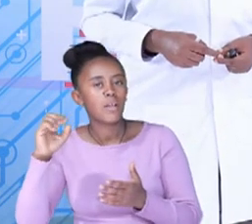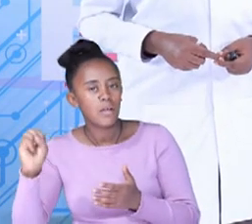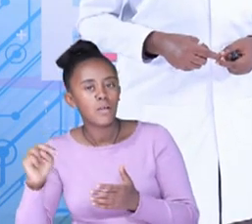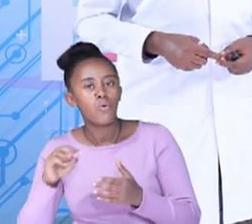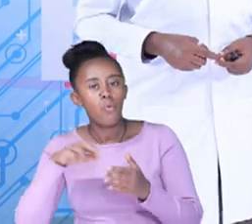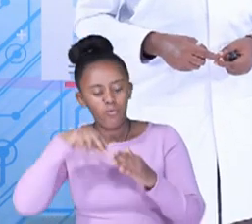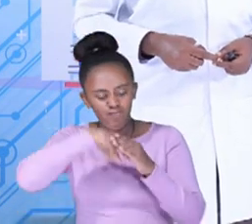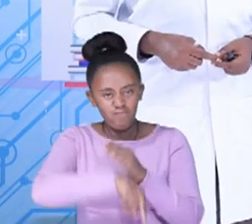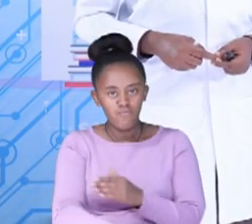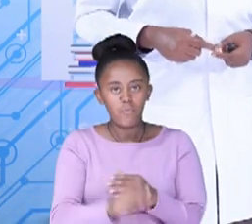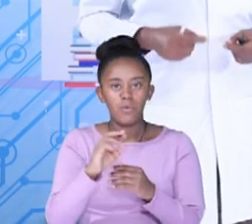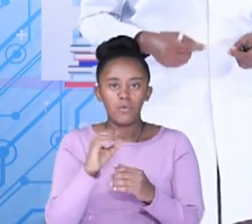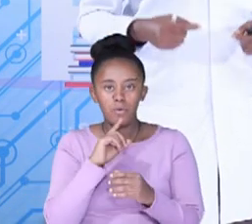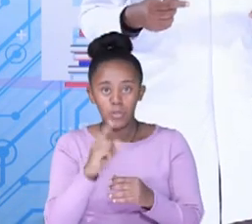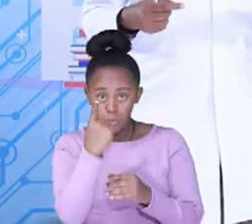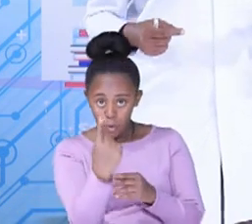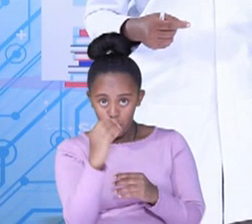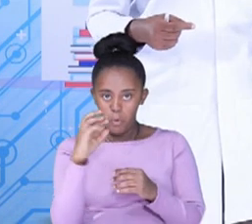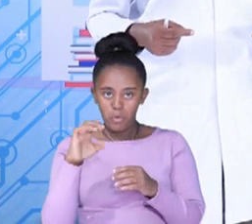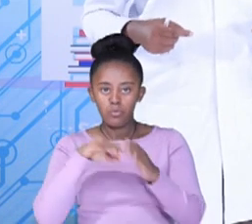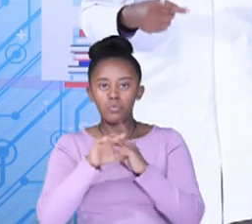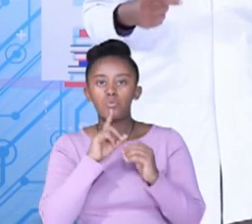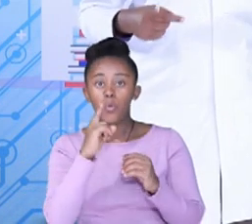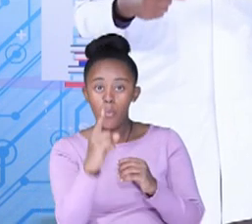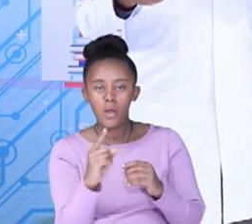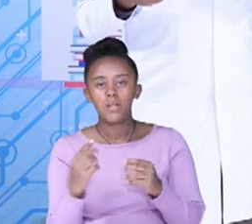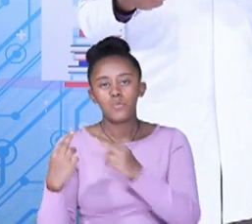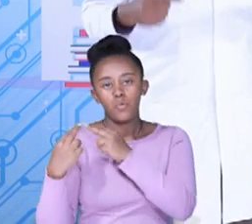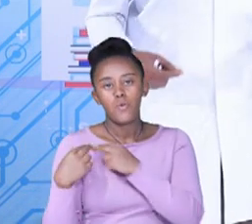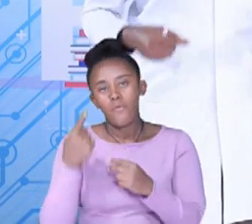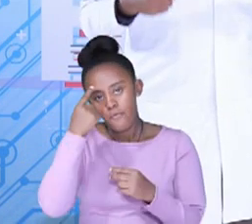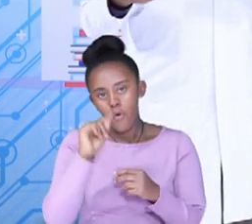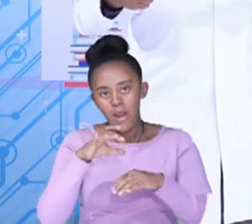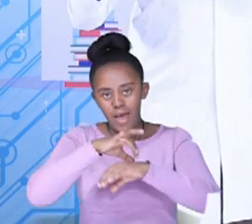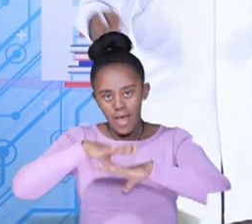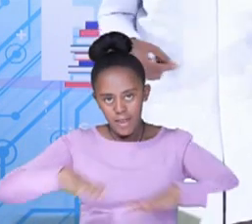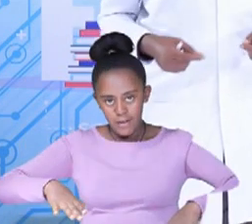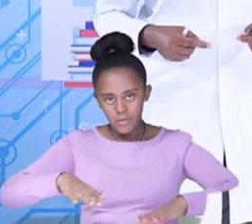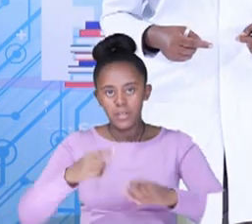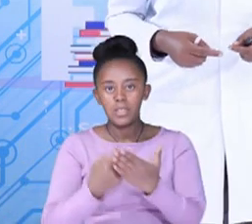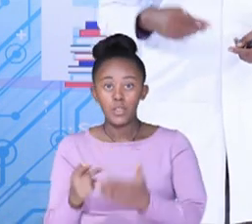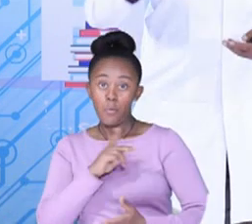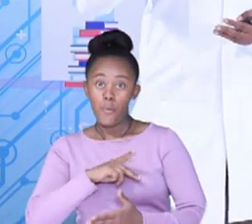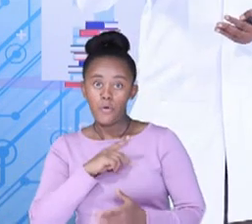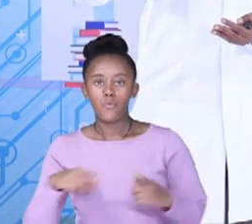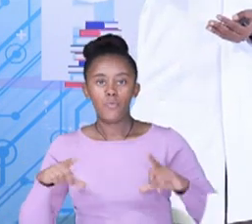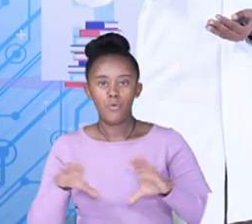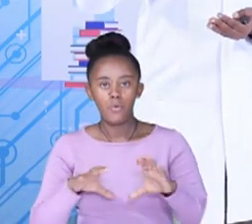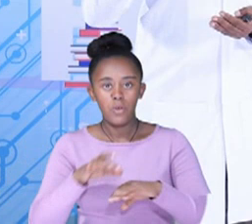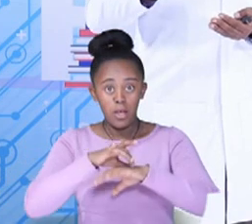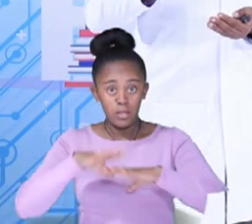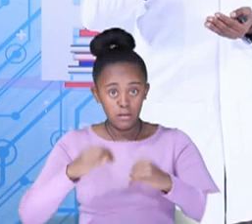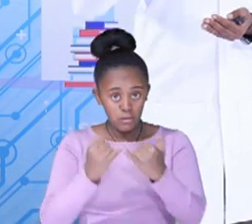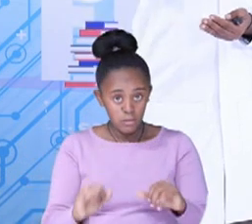inside our core, is the one which is responsible for Earth to have such a property. Actually, Earth can